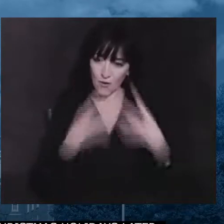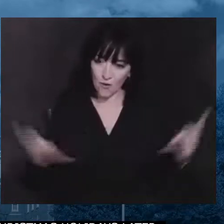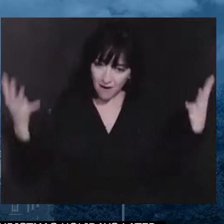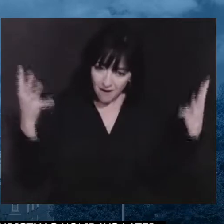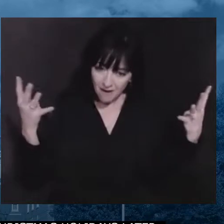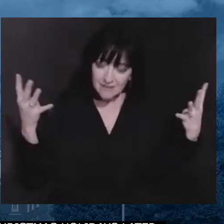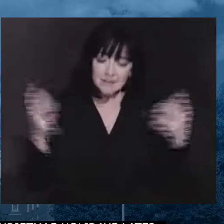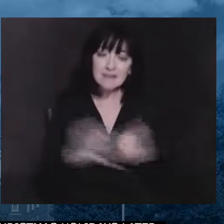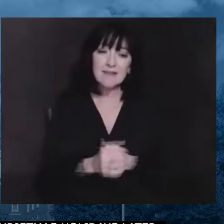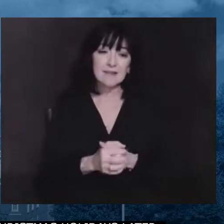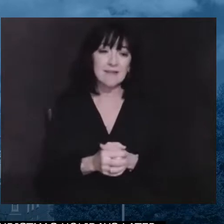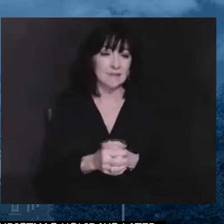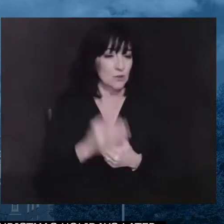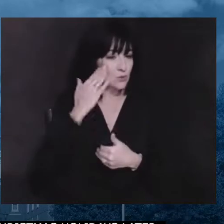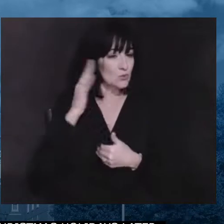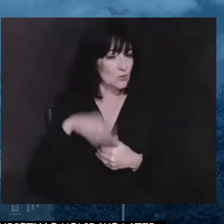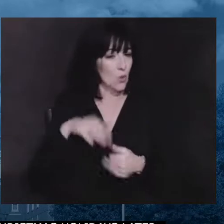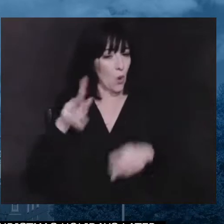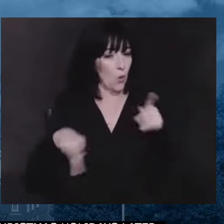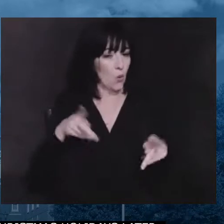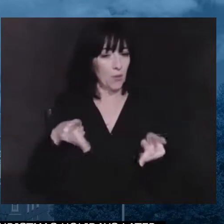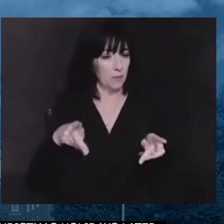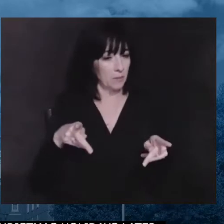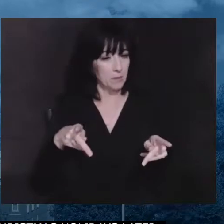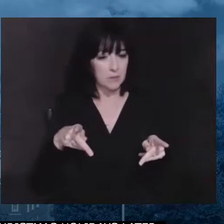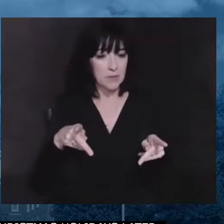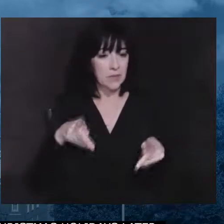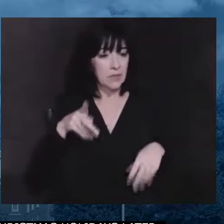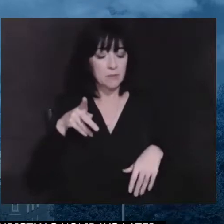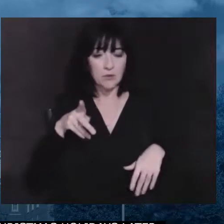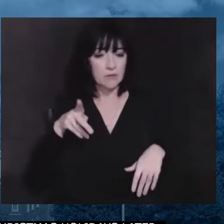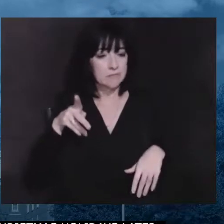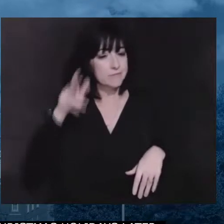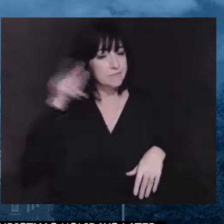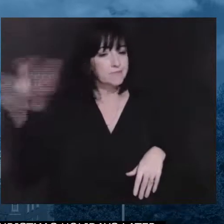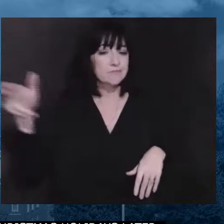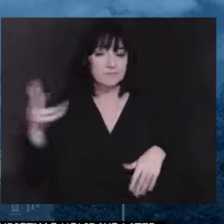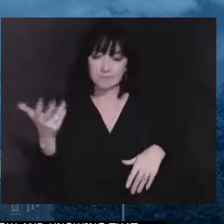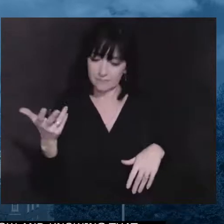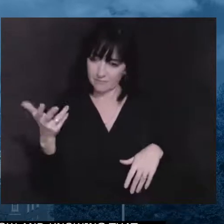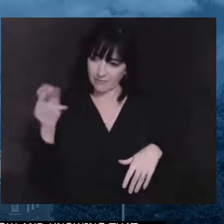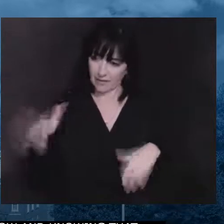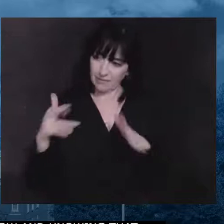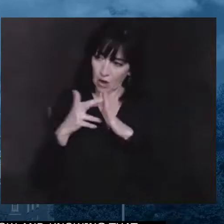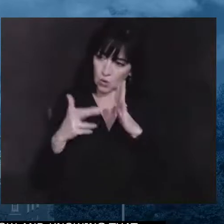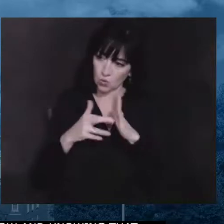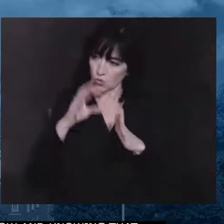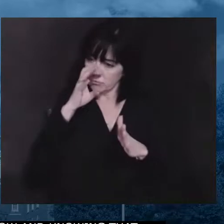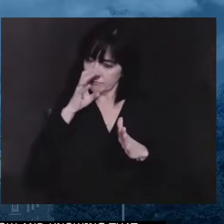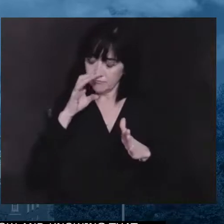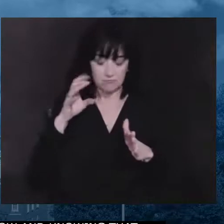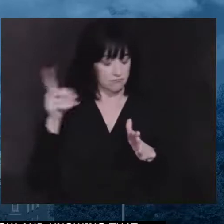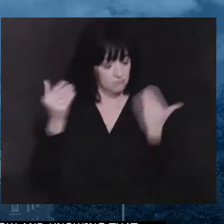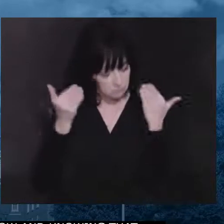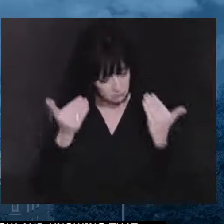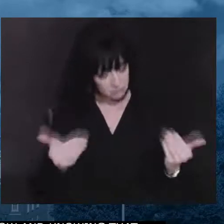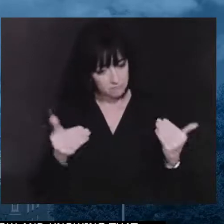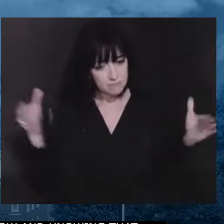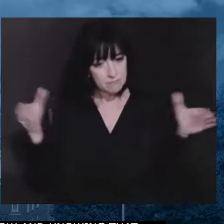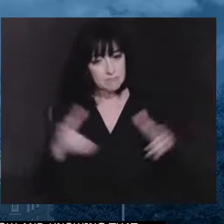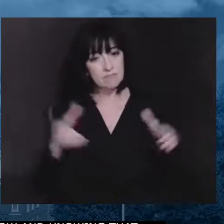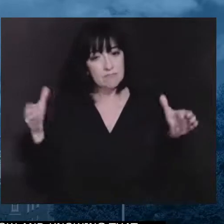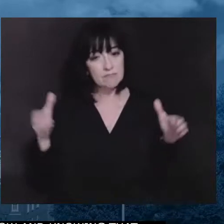again, knowing that people are going to come together, and we would advise them, but not to do that. If you're mixing households, to do it